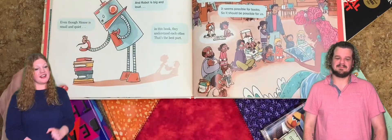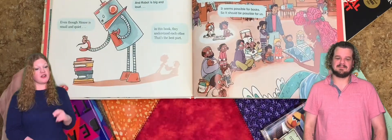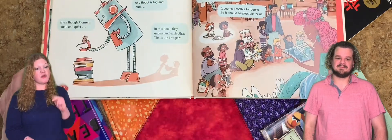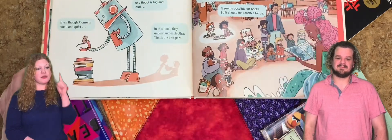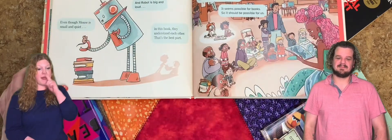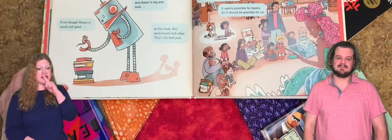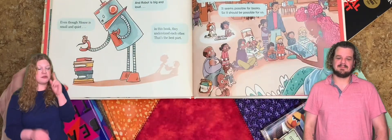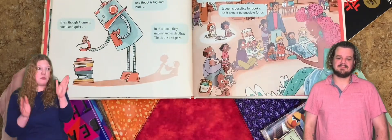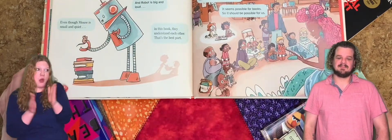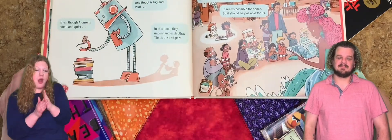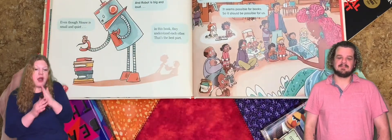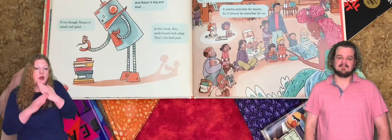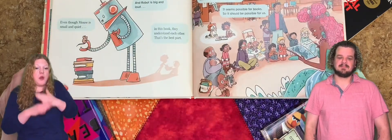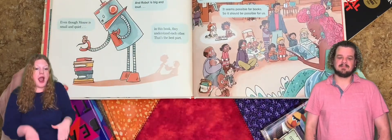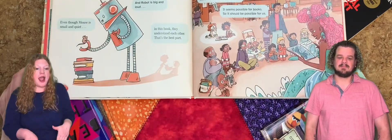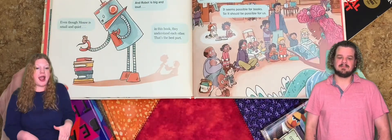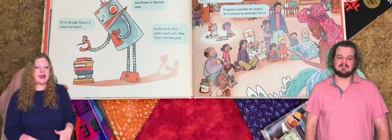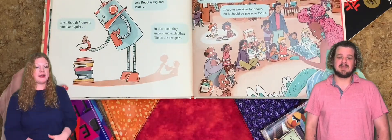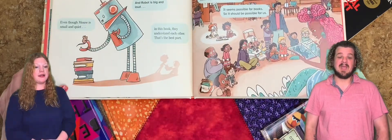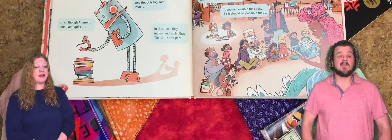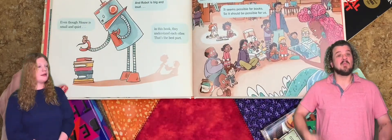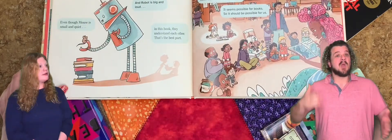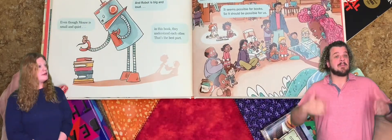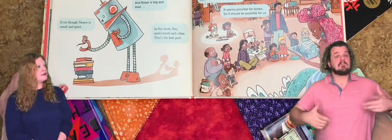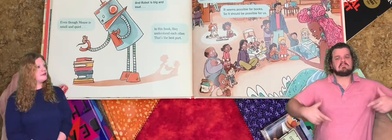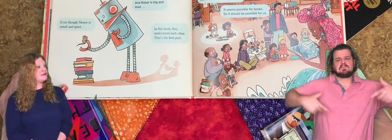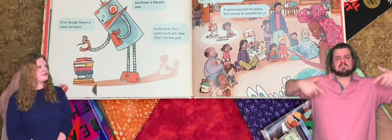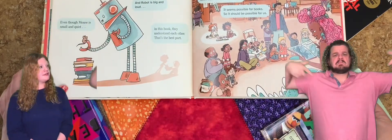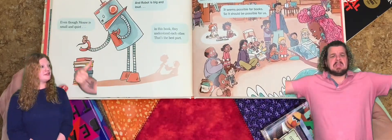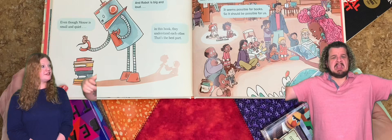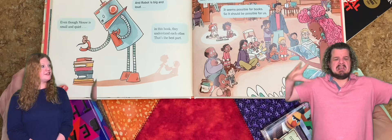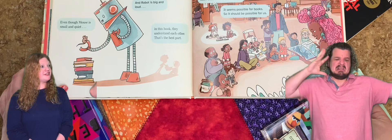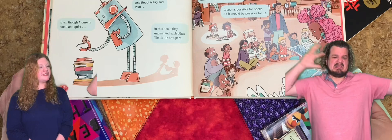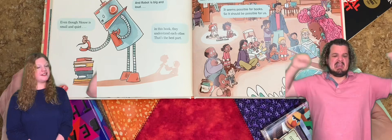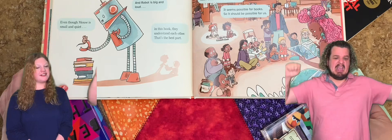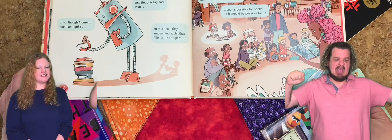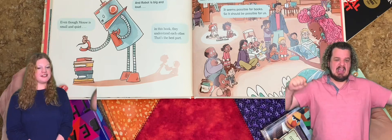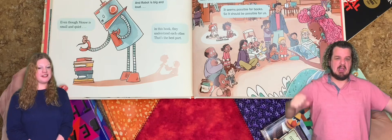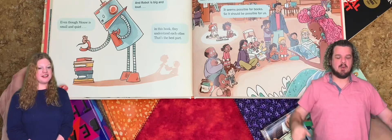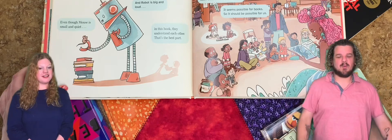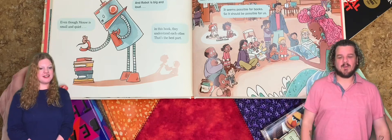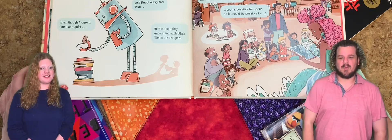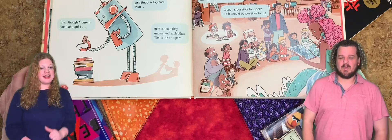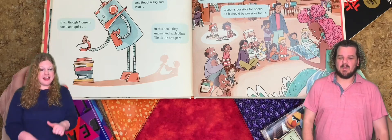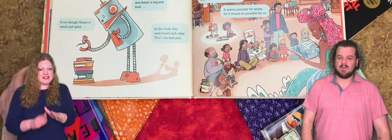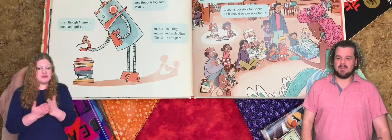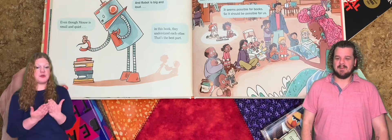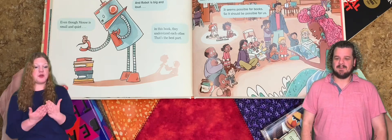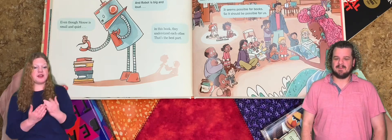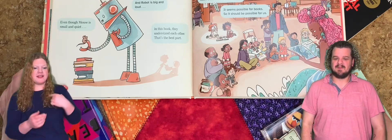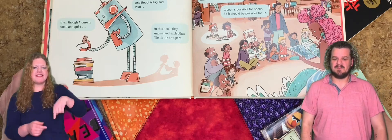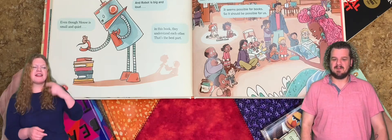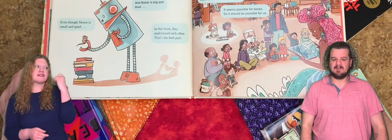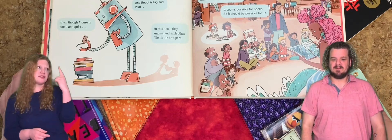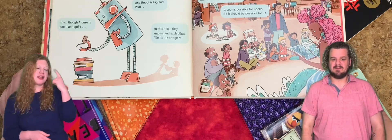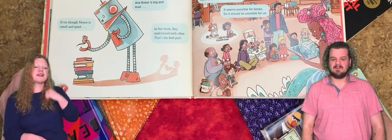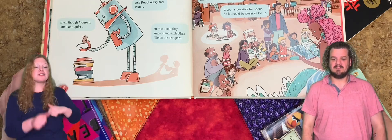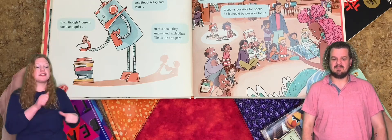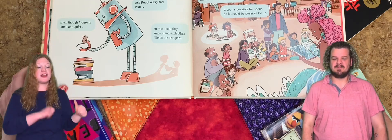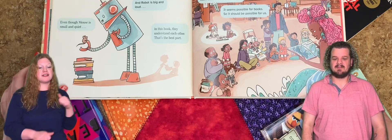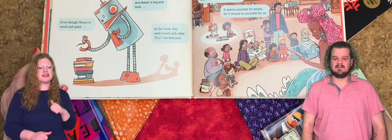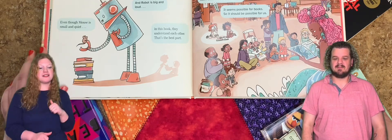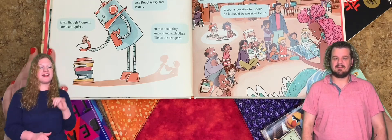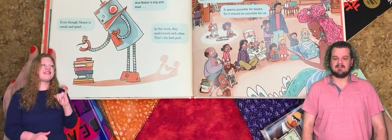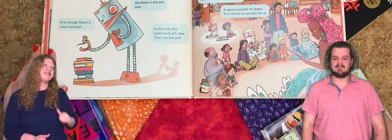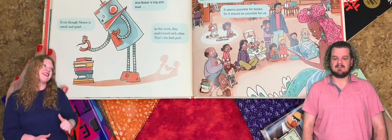Even though mouse is small and quiet, and robot is big and loud, in this book, they understand